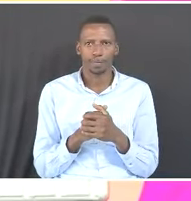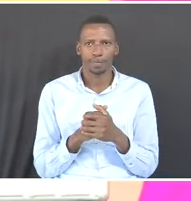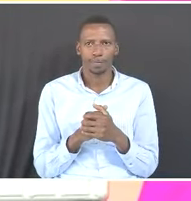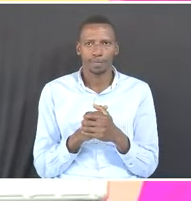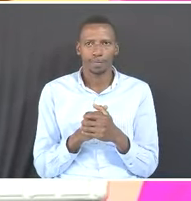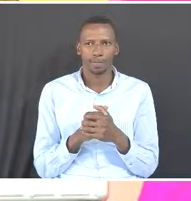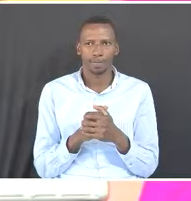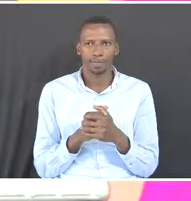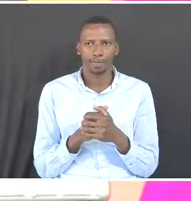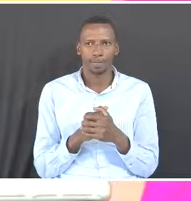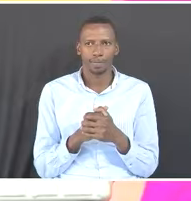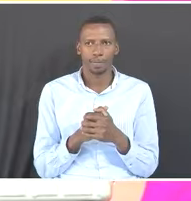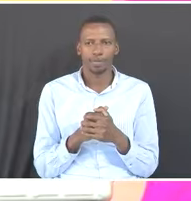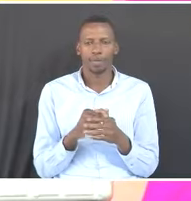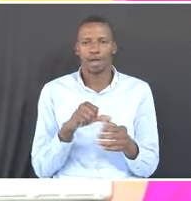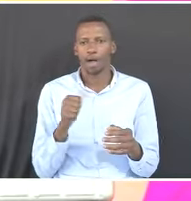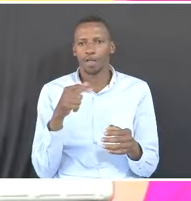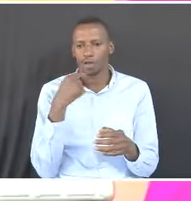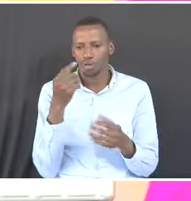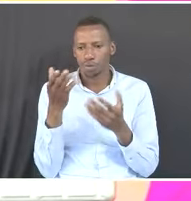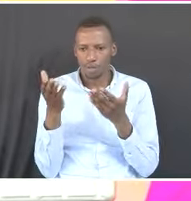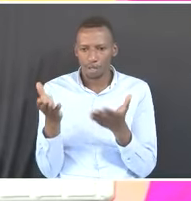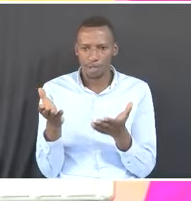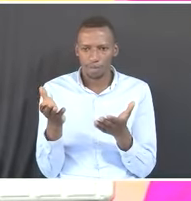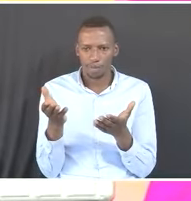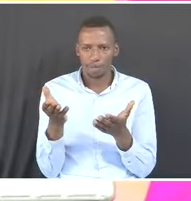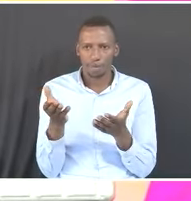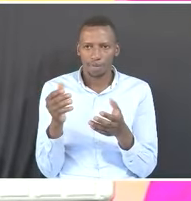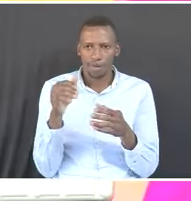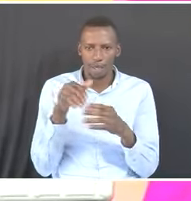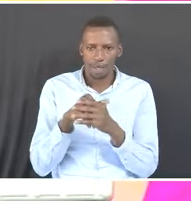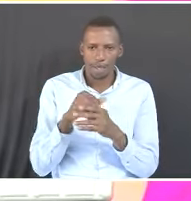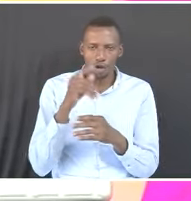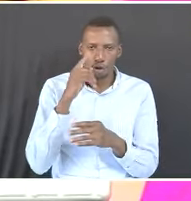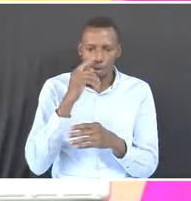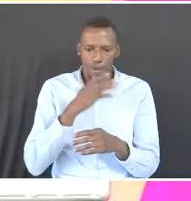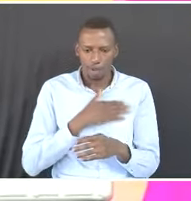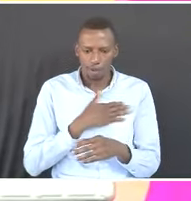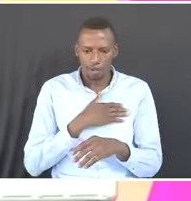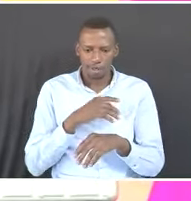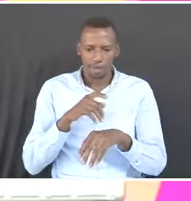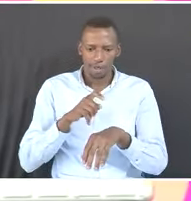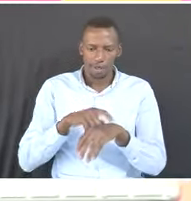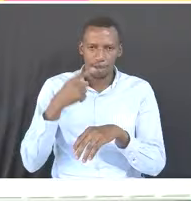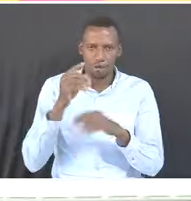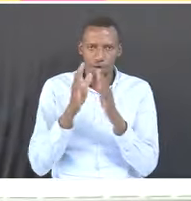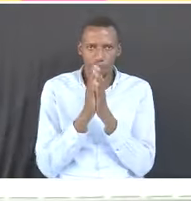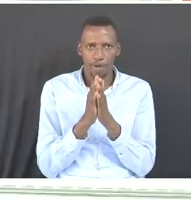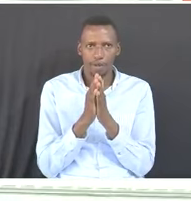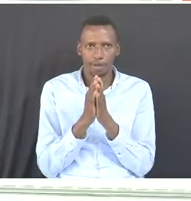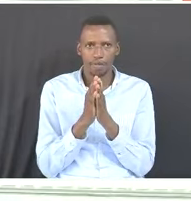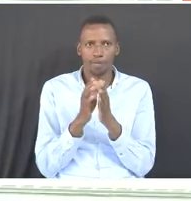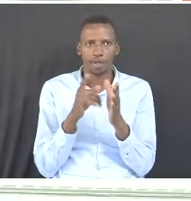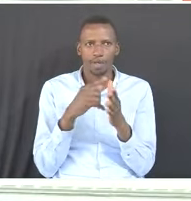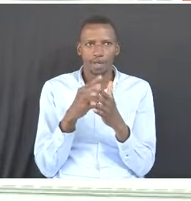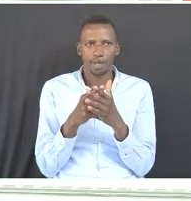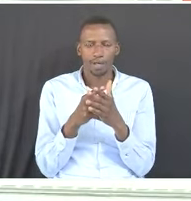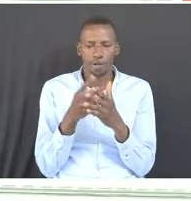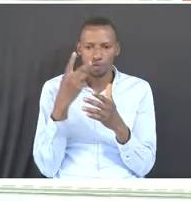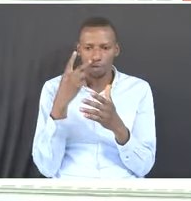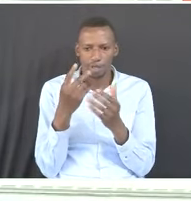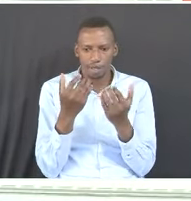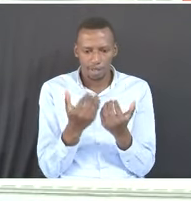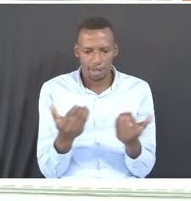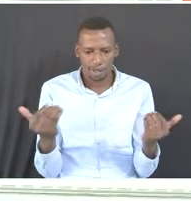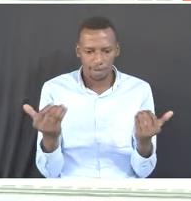For those pastors who are here, when we do visitation in some of our homes, when it comes time for prayer, and you find small kids